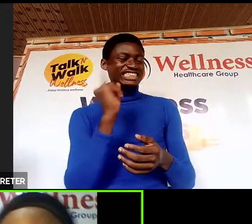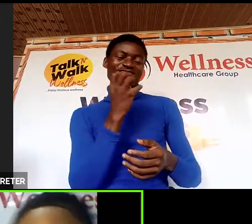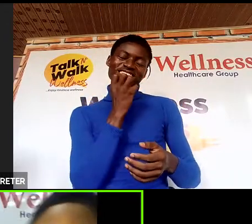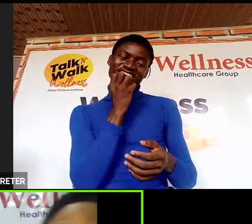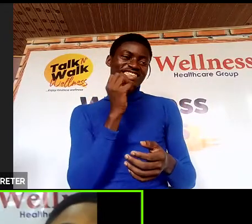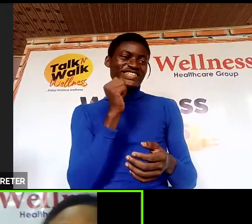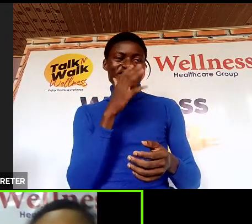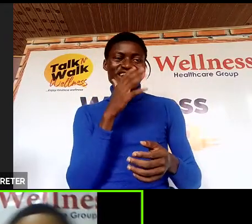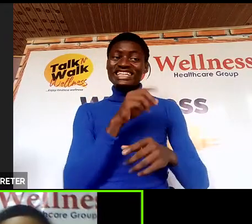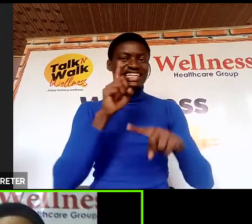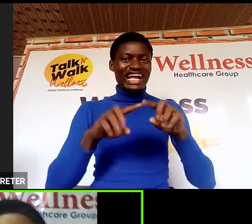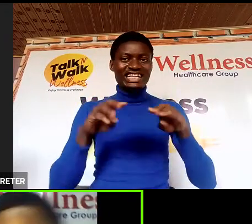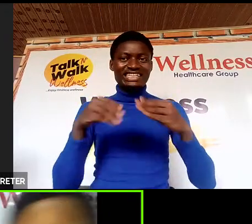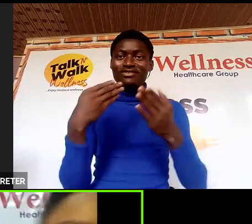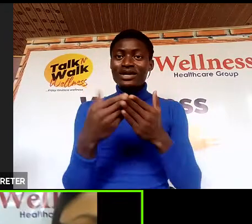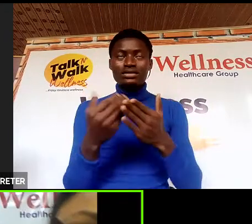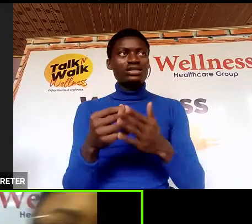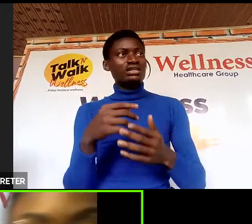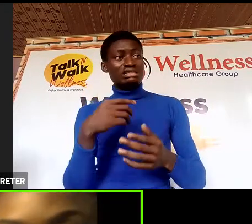that,